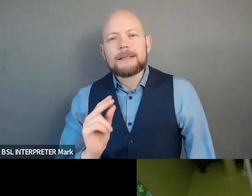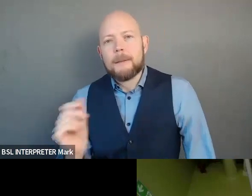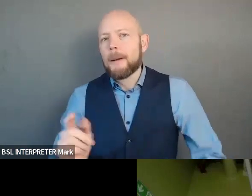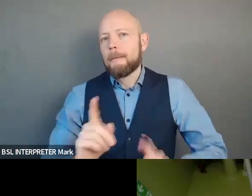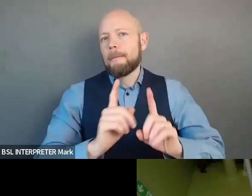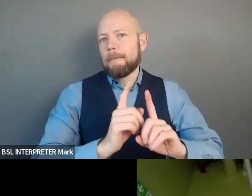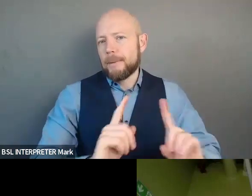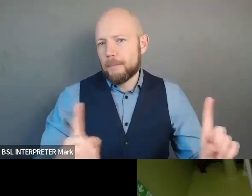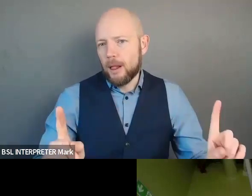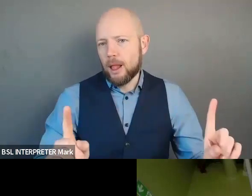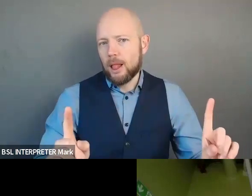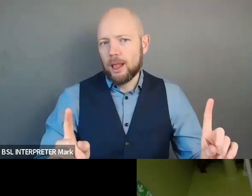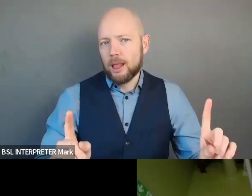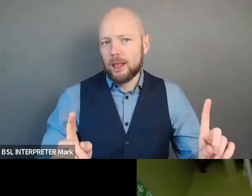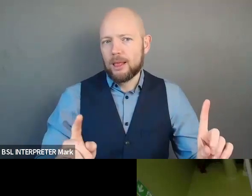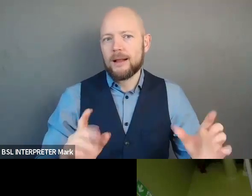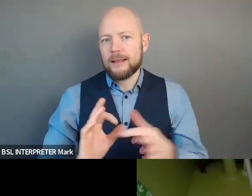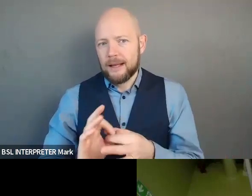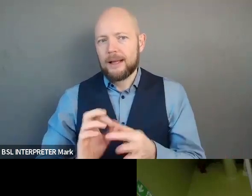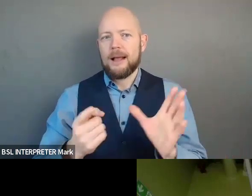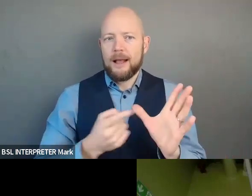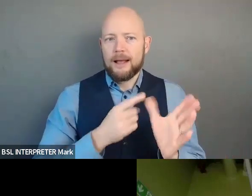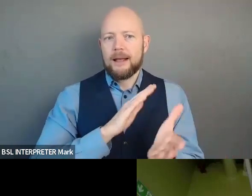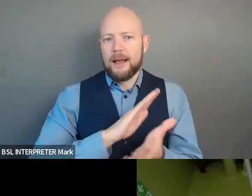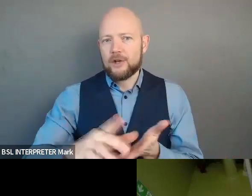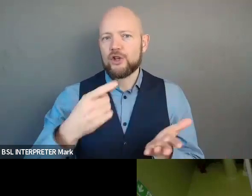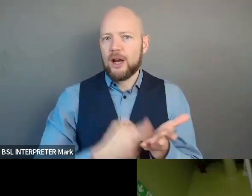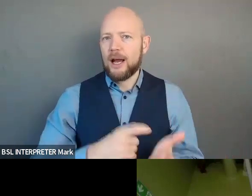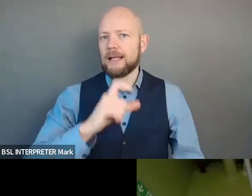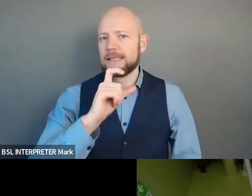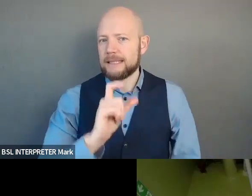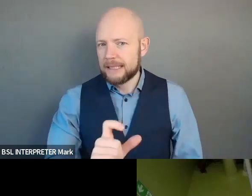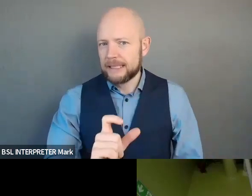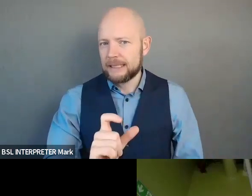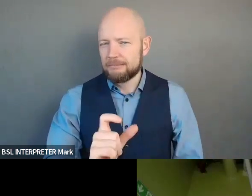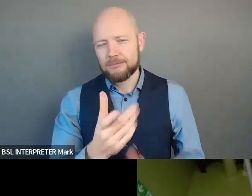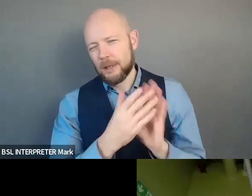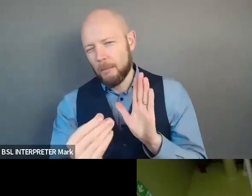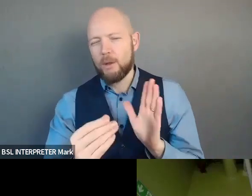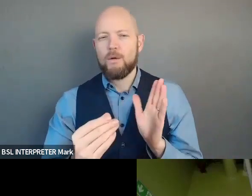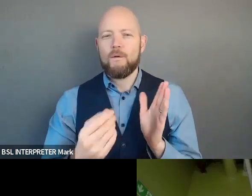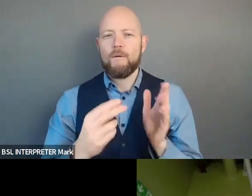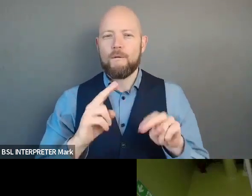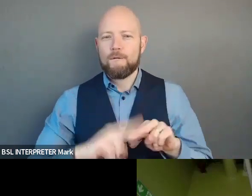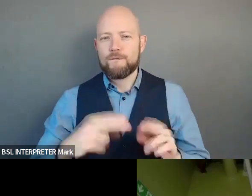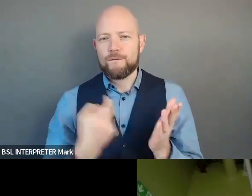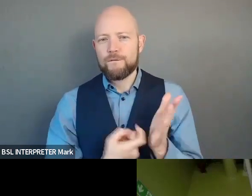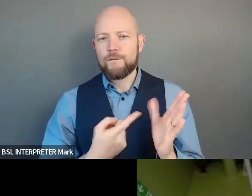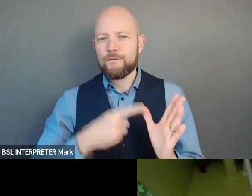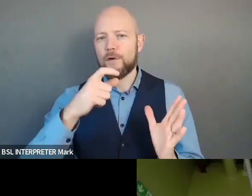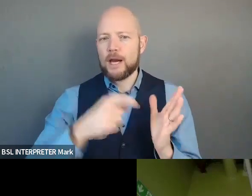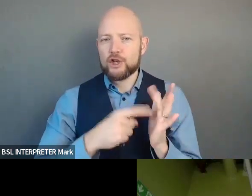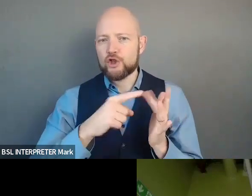for AHRC, for instance, fractional staff in areas like art